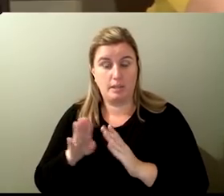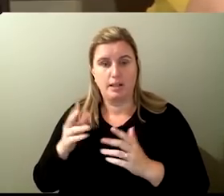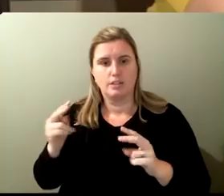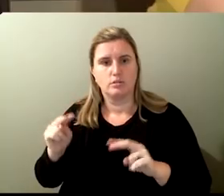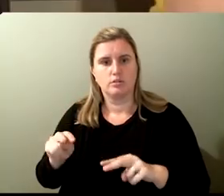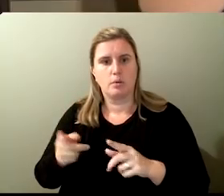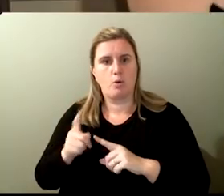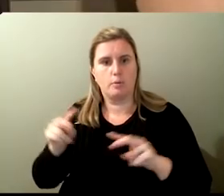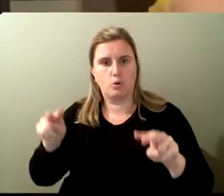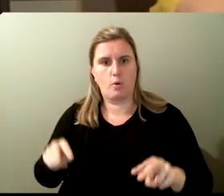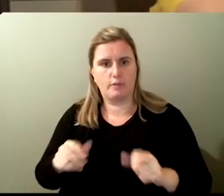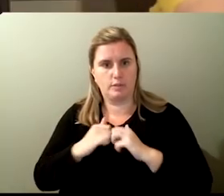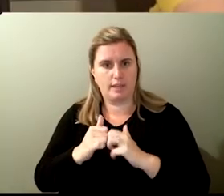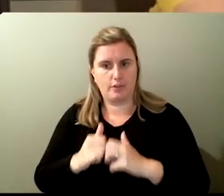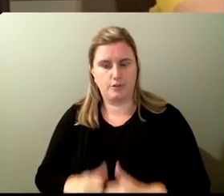moment and go over it together.